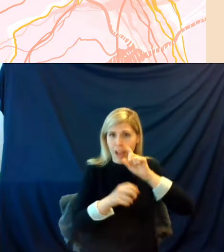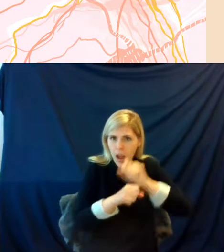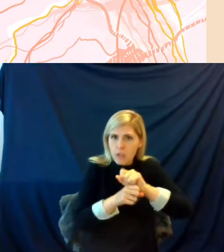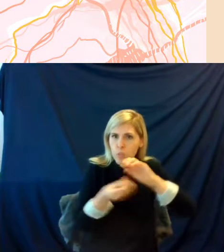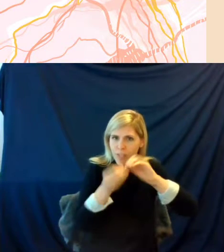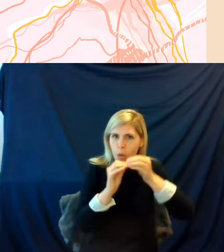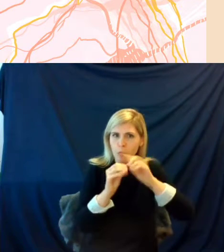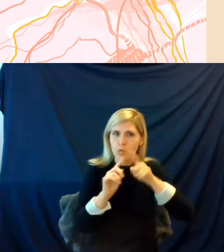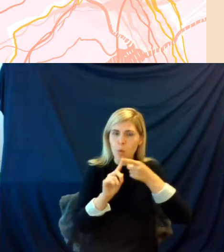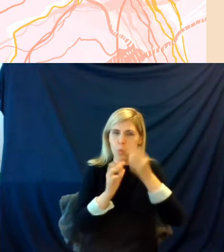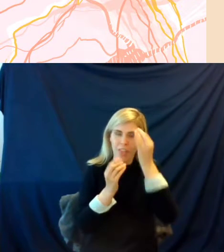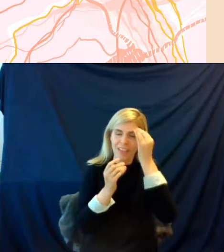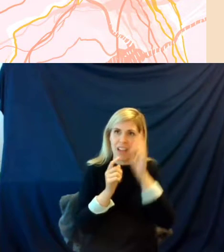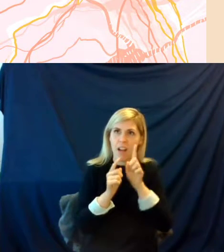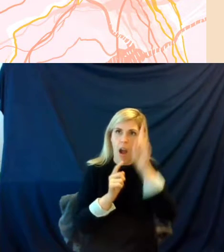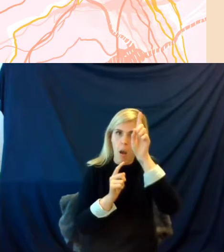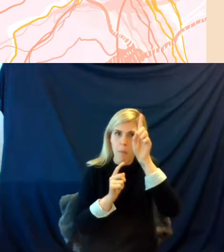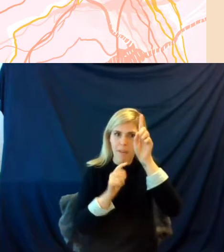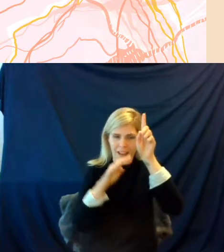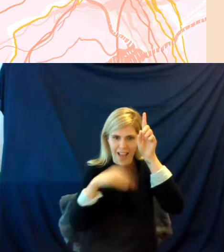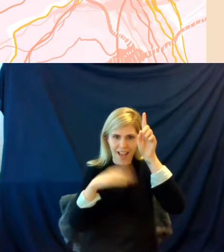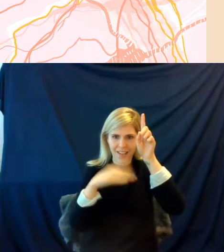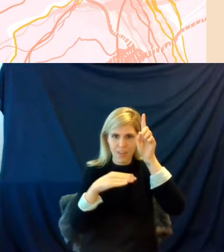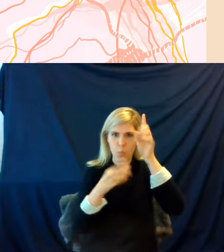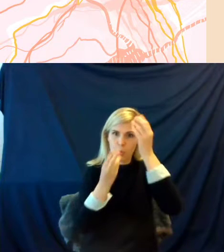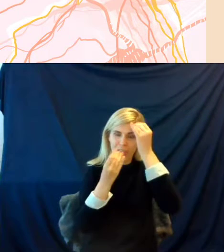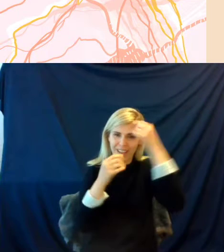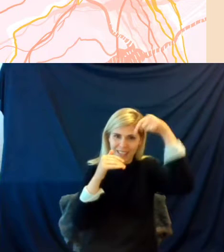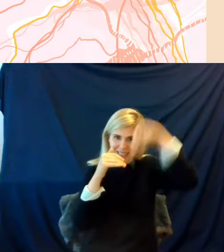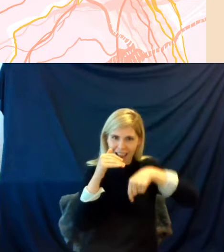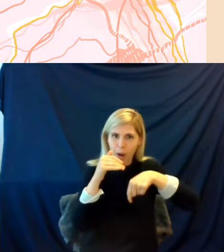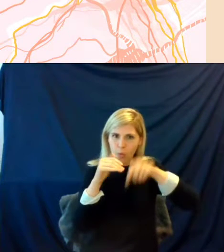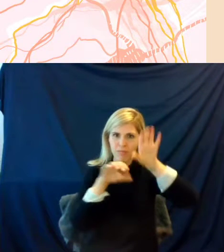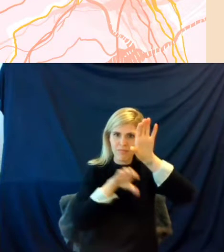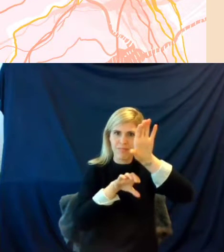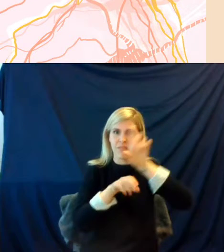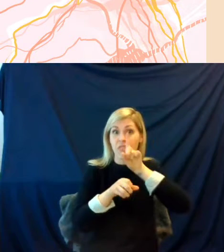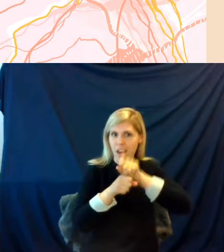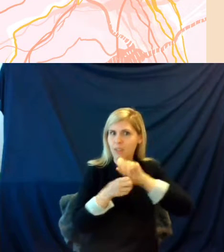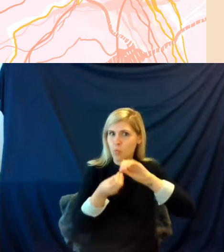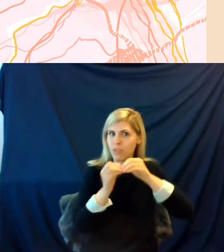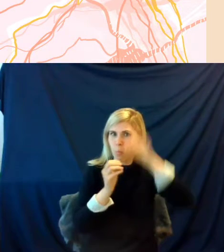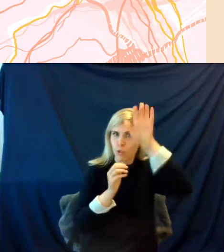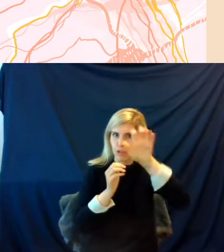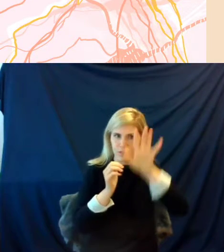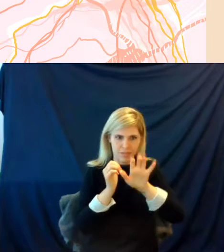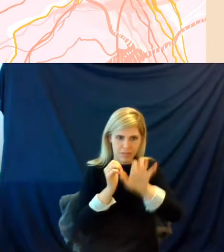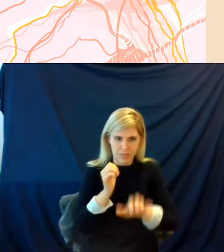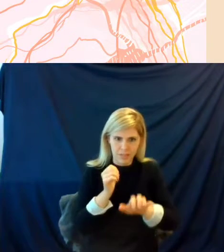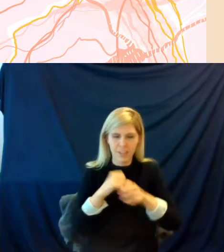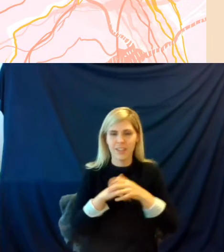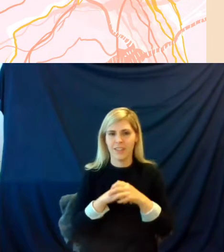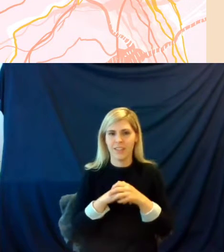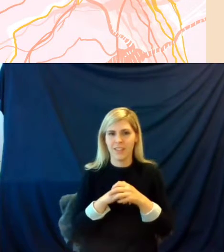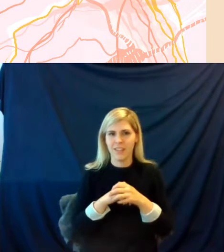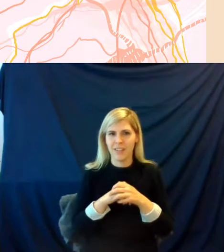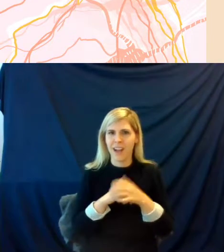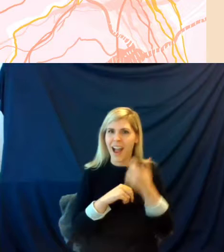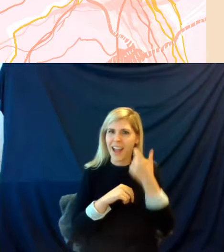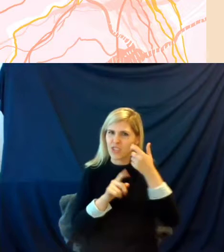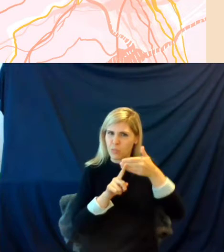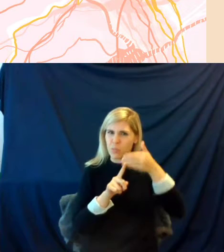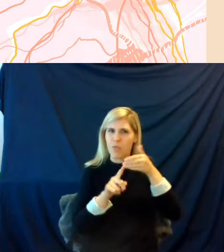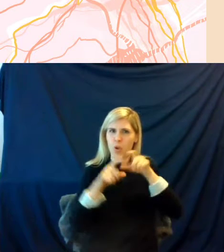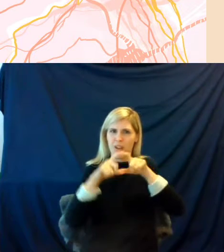we get when we're thinking up, and this is the numbers we get when we're thinking down. And unlike the spike